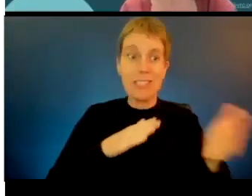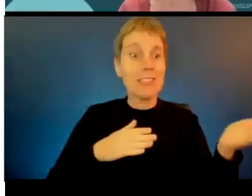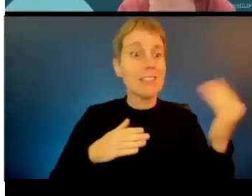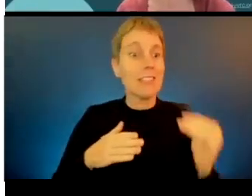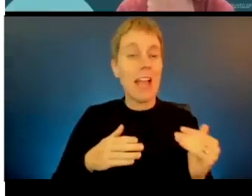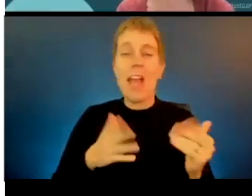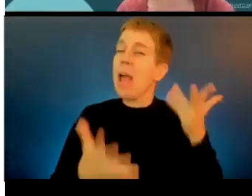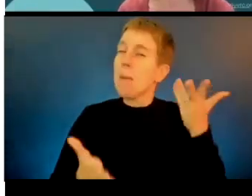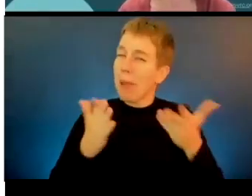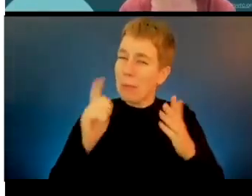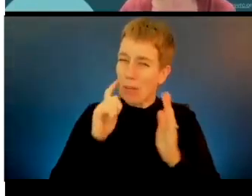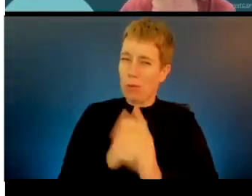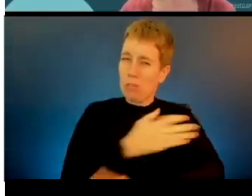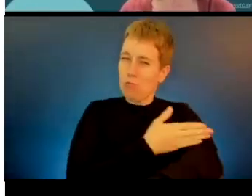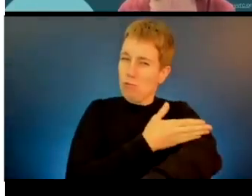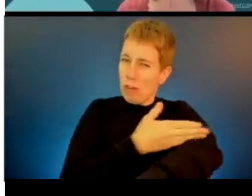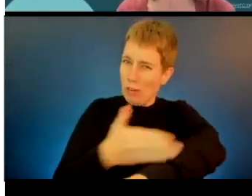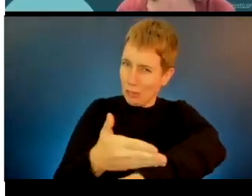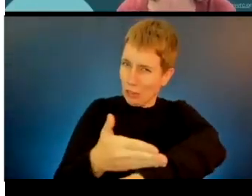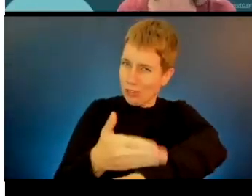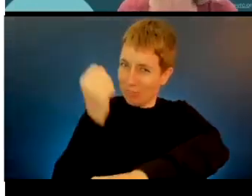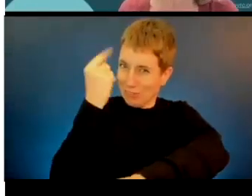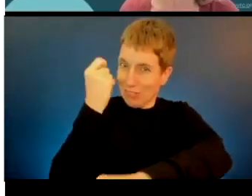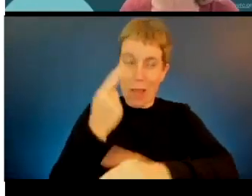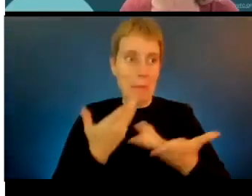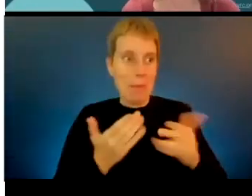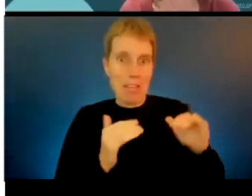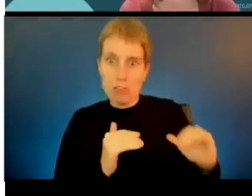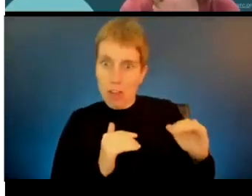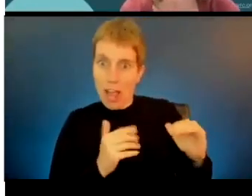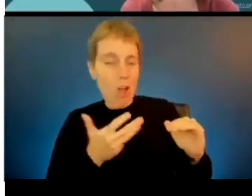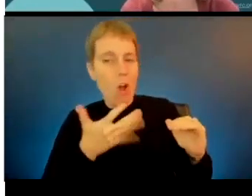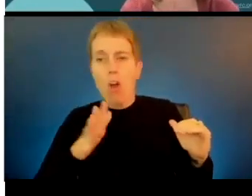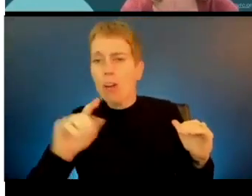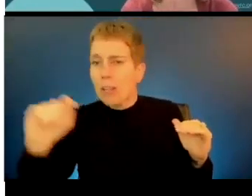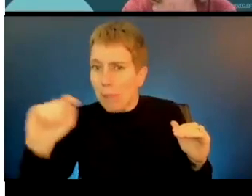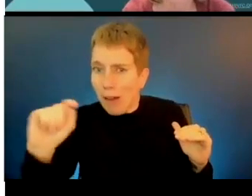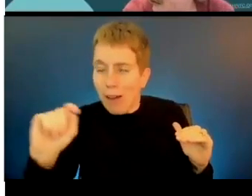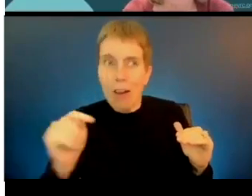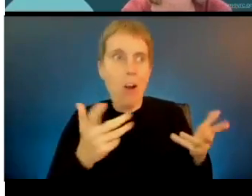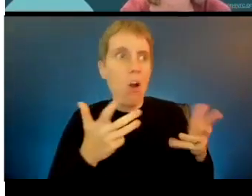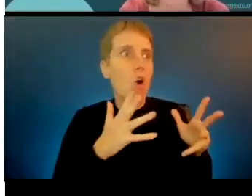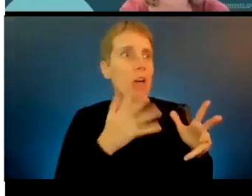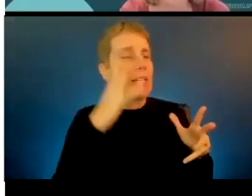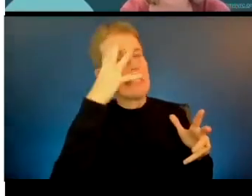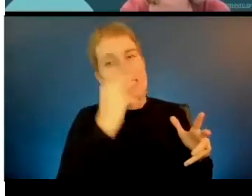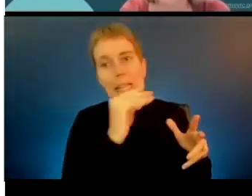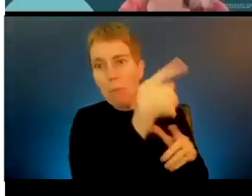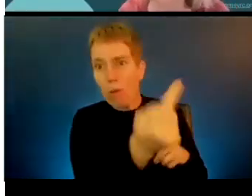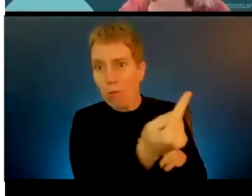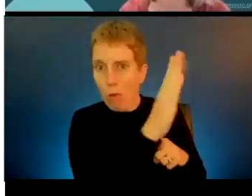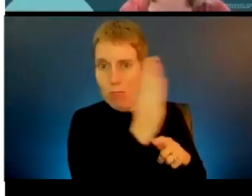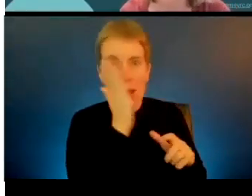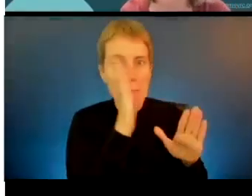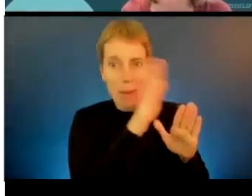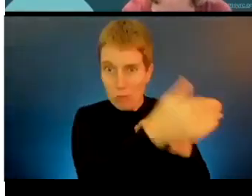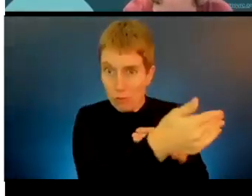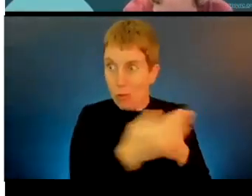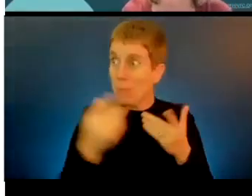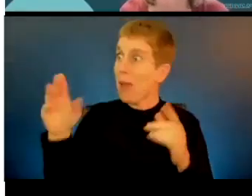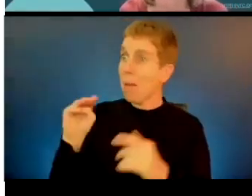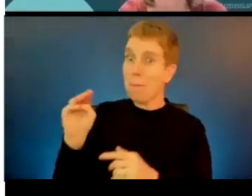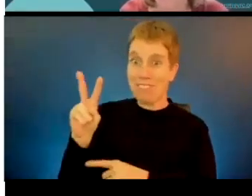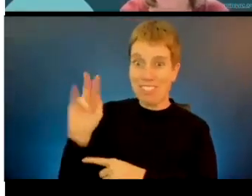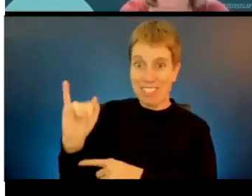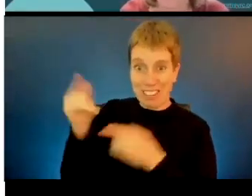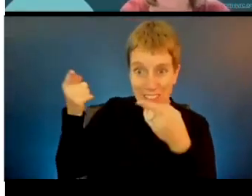room, who was already potty trained, after something very traumatic, they may regress to a former kind of behavior. And then as kids get older, we're